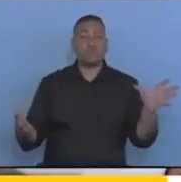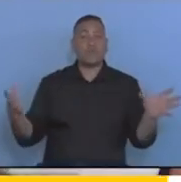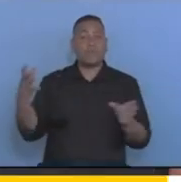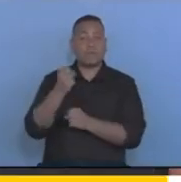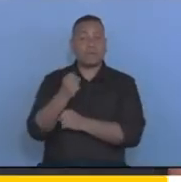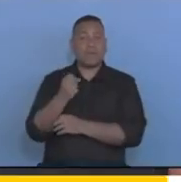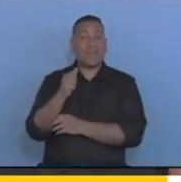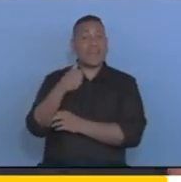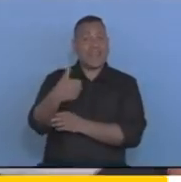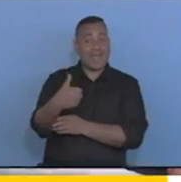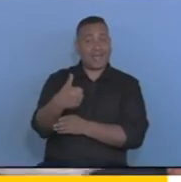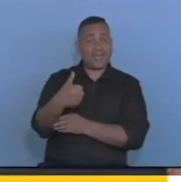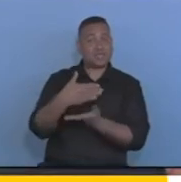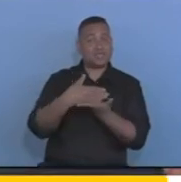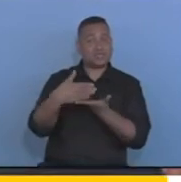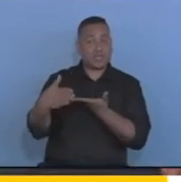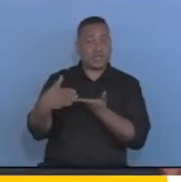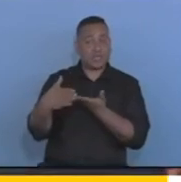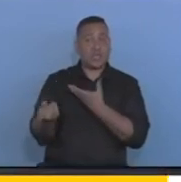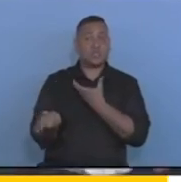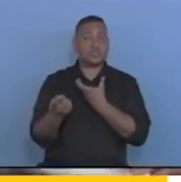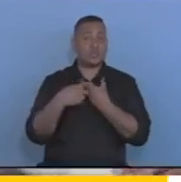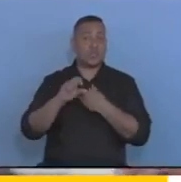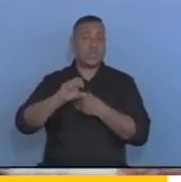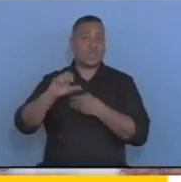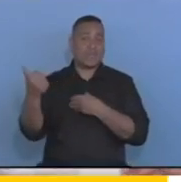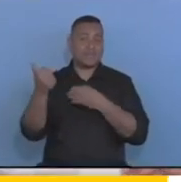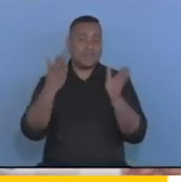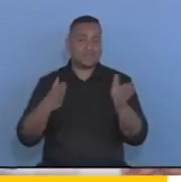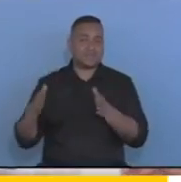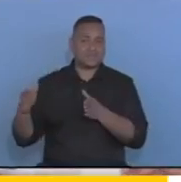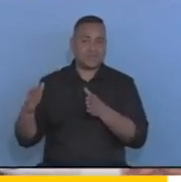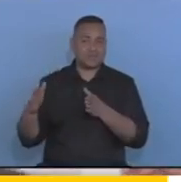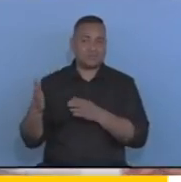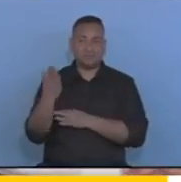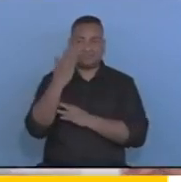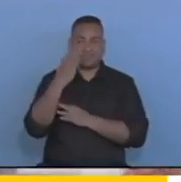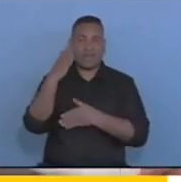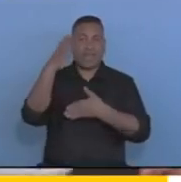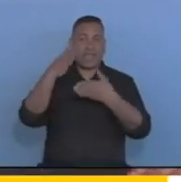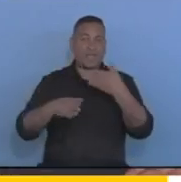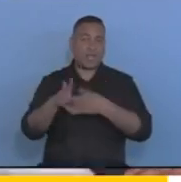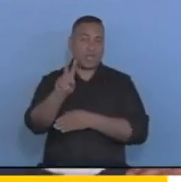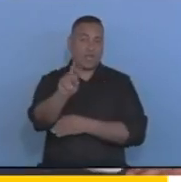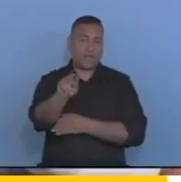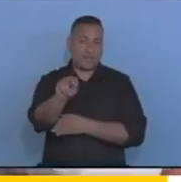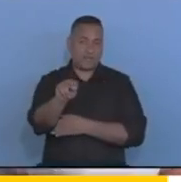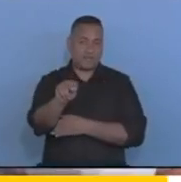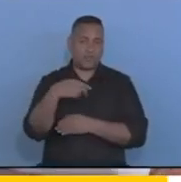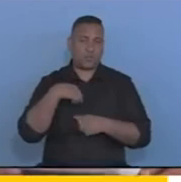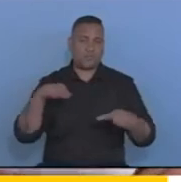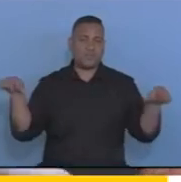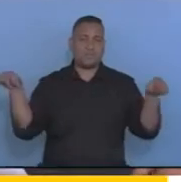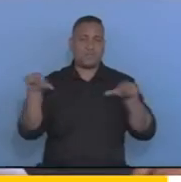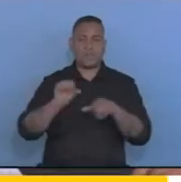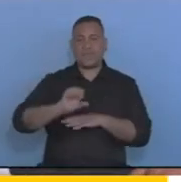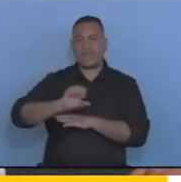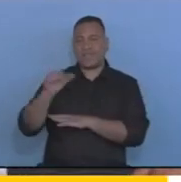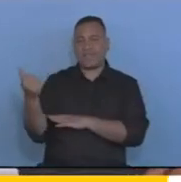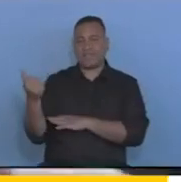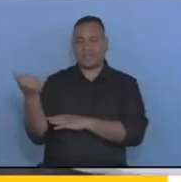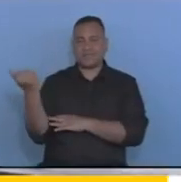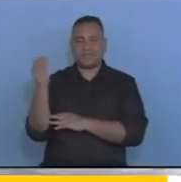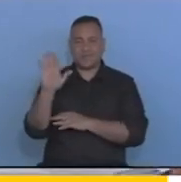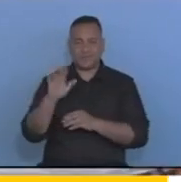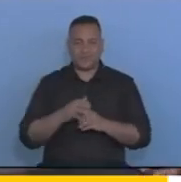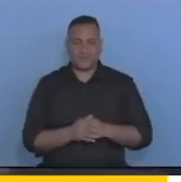share this and join us for our next episode, which will be towards the end of November, when we will be back with another installment of the Link Show. So